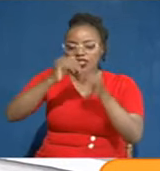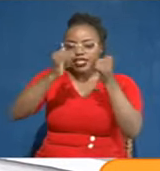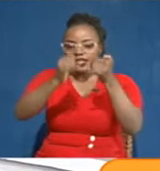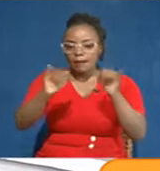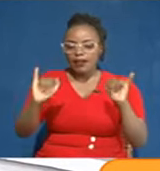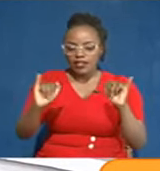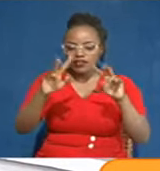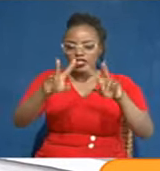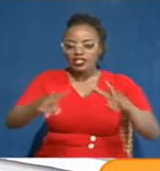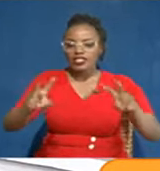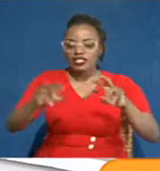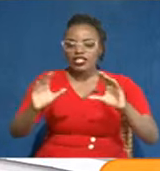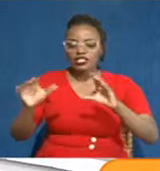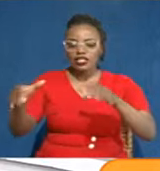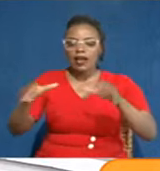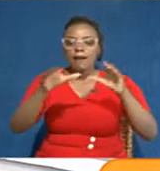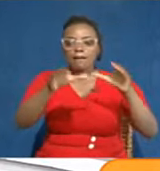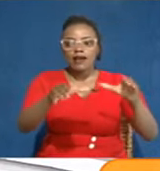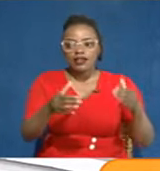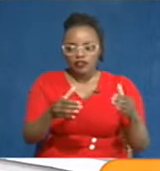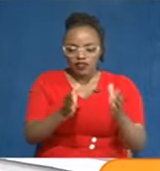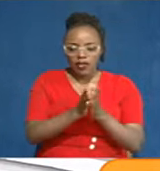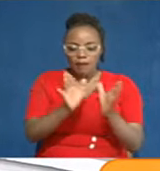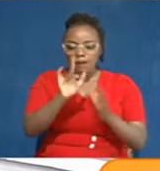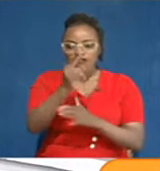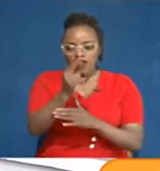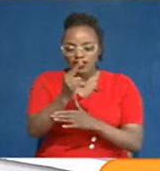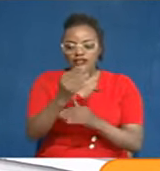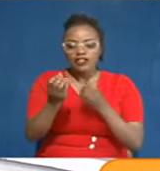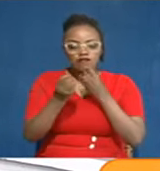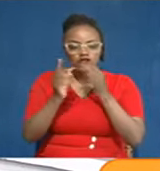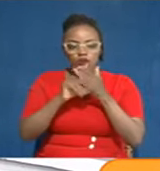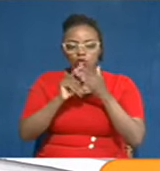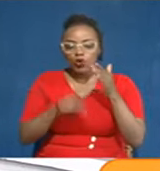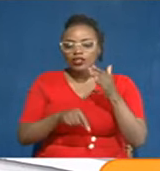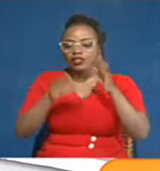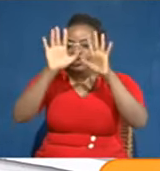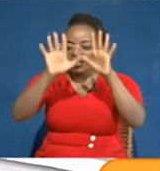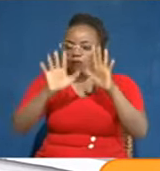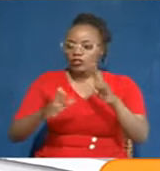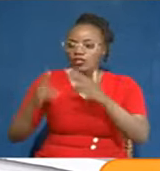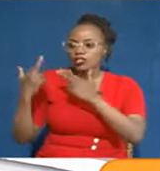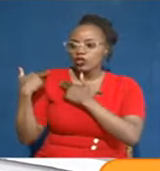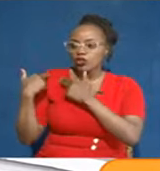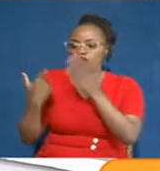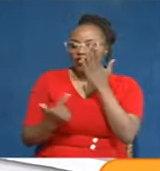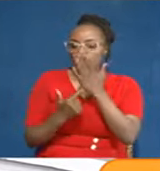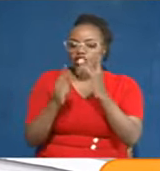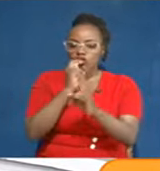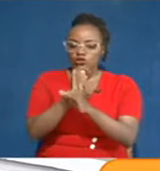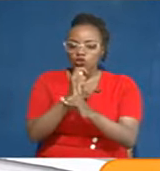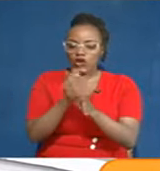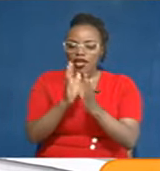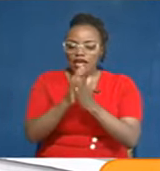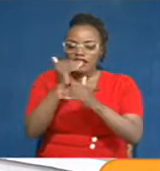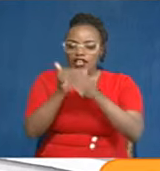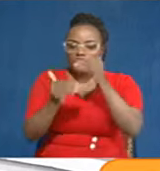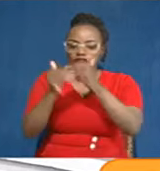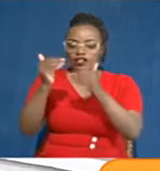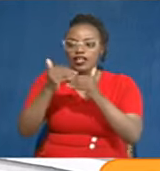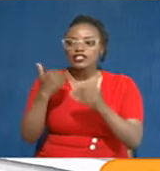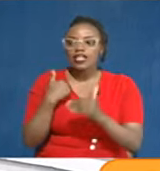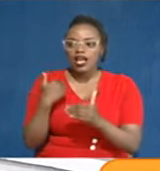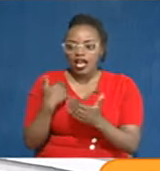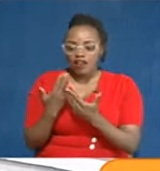independent research firm Public First reveals the significant role that digital tools and infrastructure play